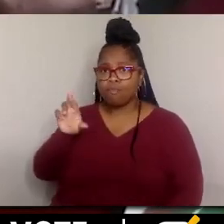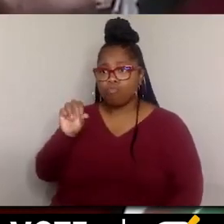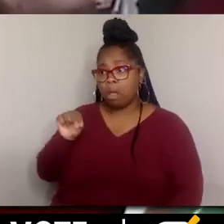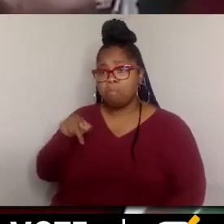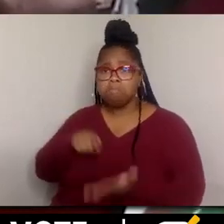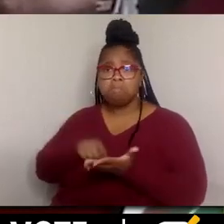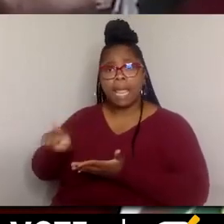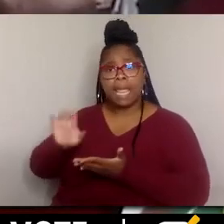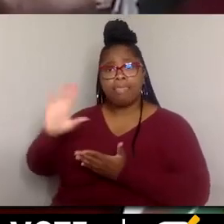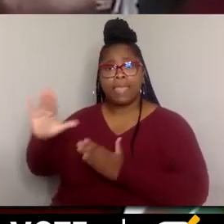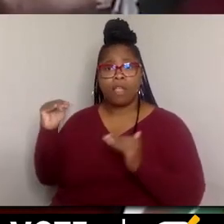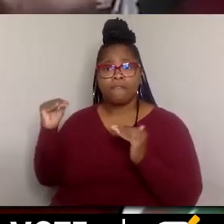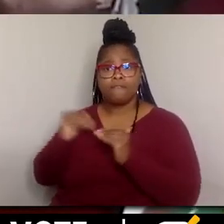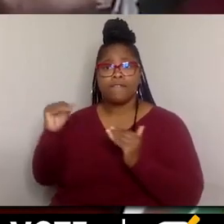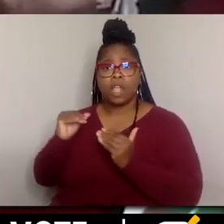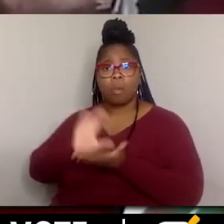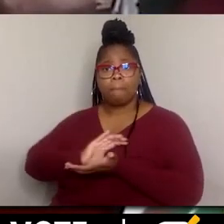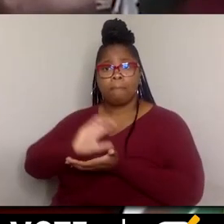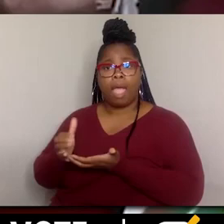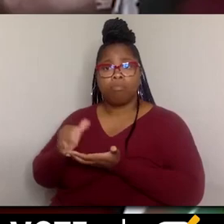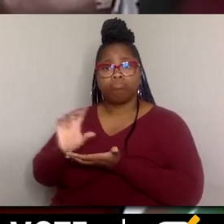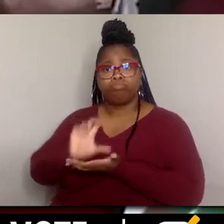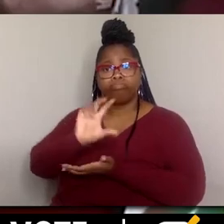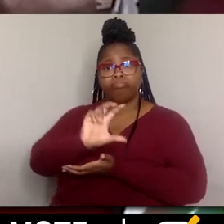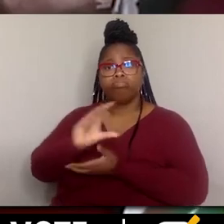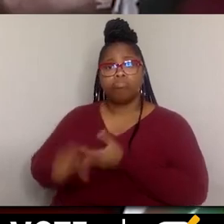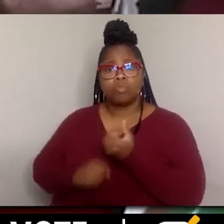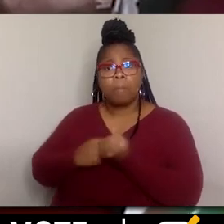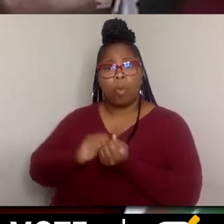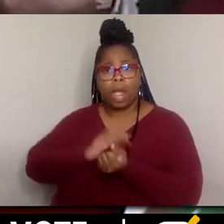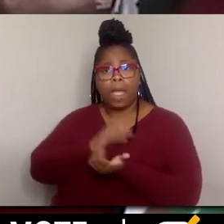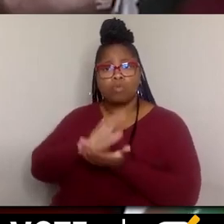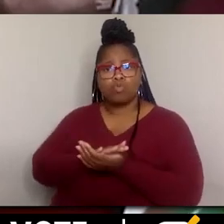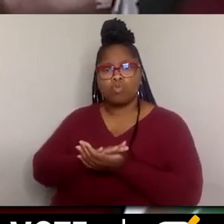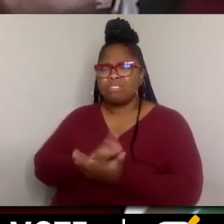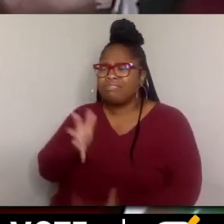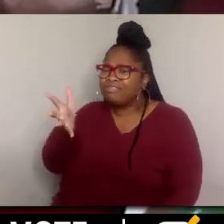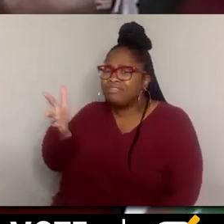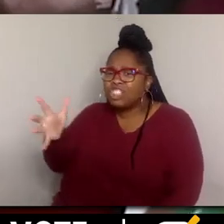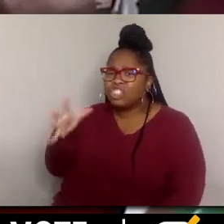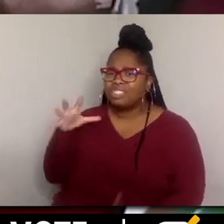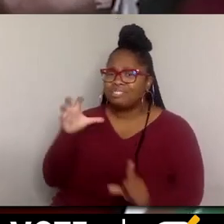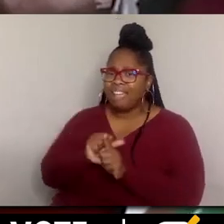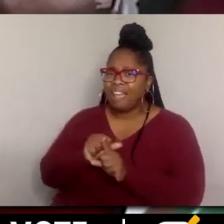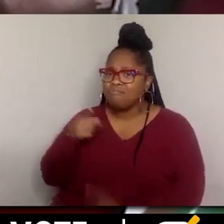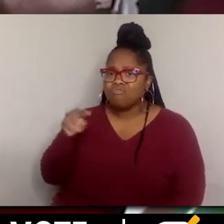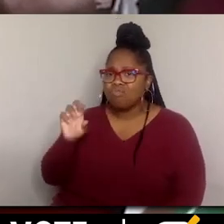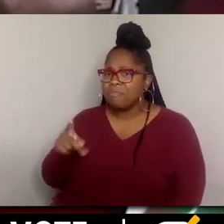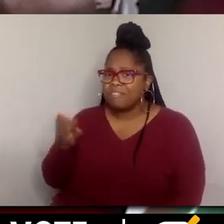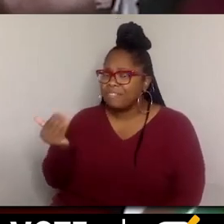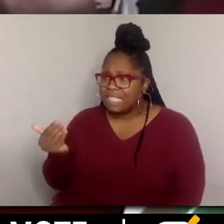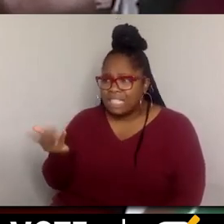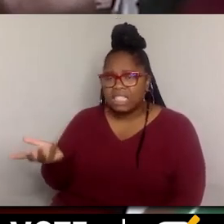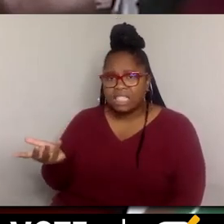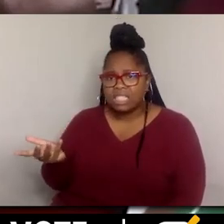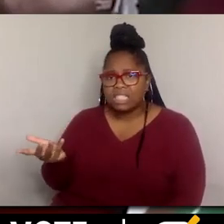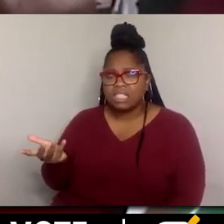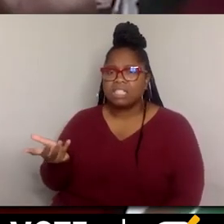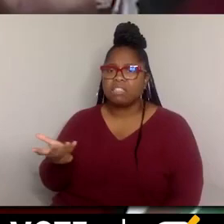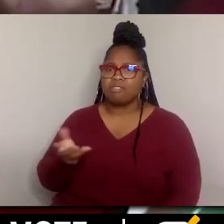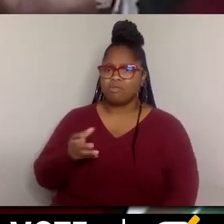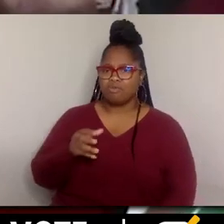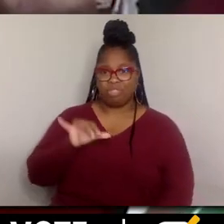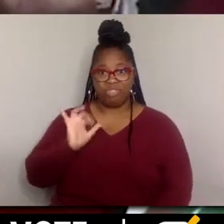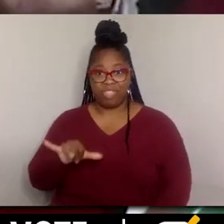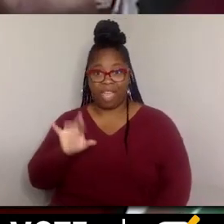fair share for our schools and stop attacking Prop 15. This should be an